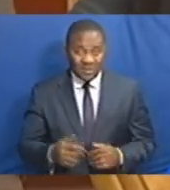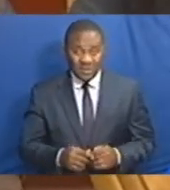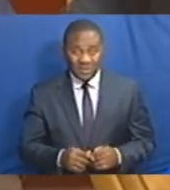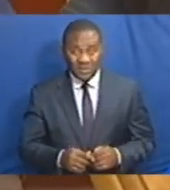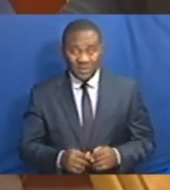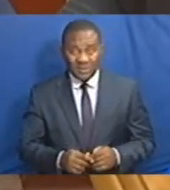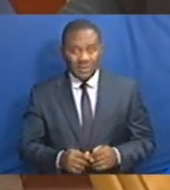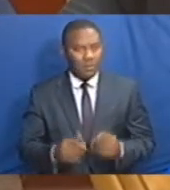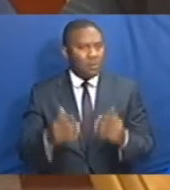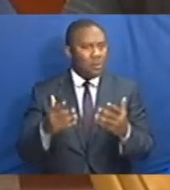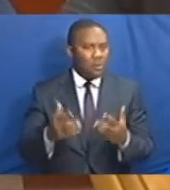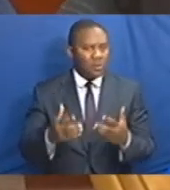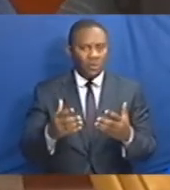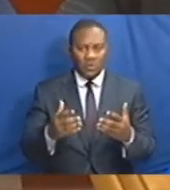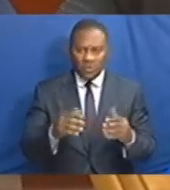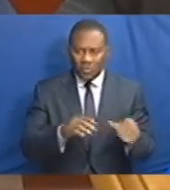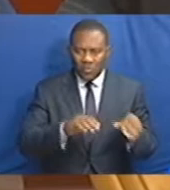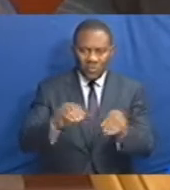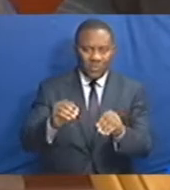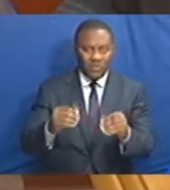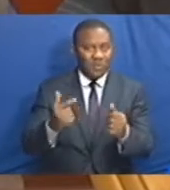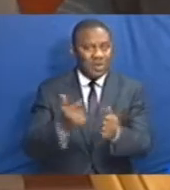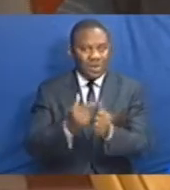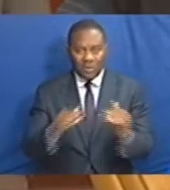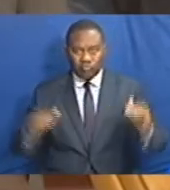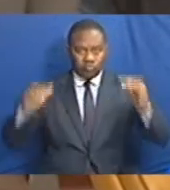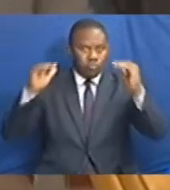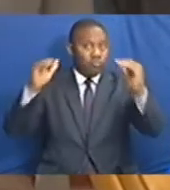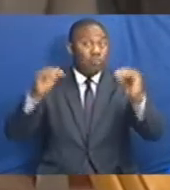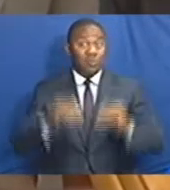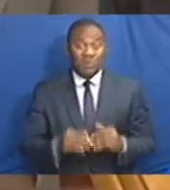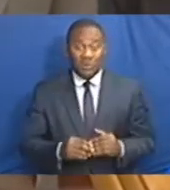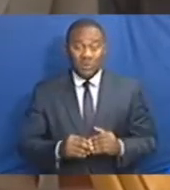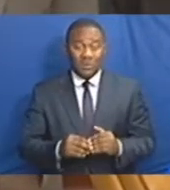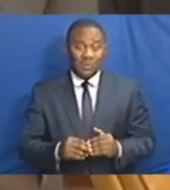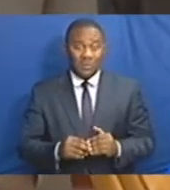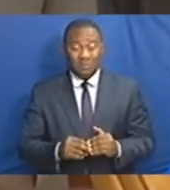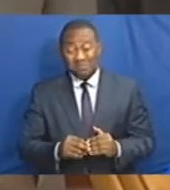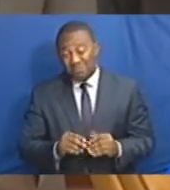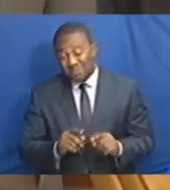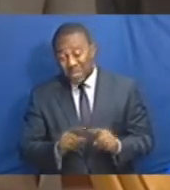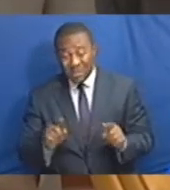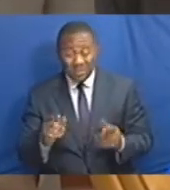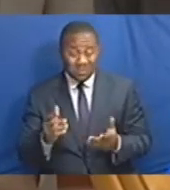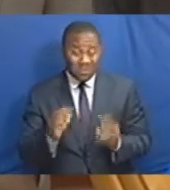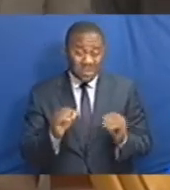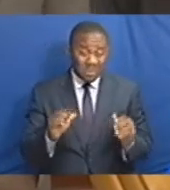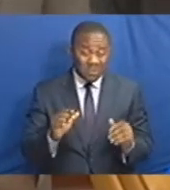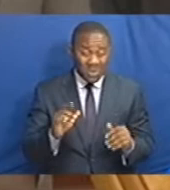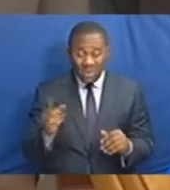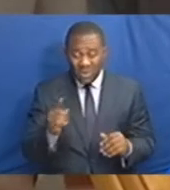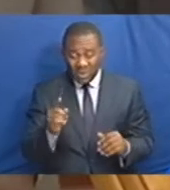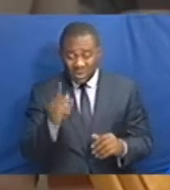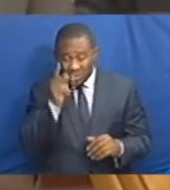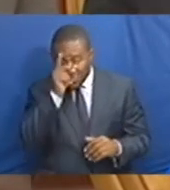they want to take Ghana to the next level. But none of them, probably with the exception of President Kufuor's